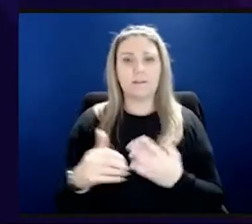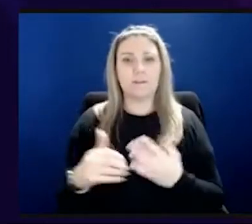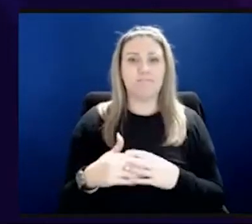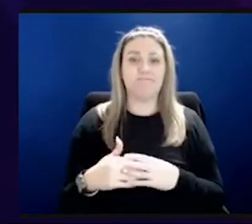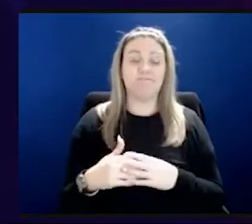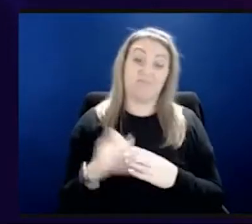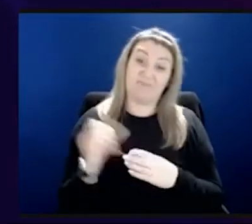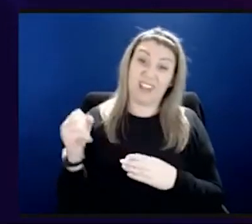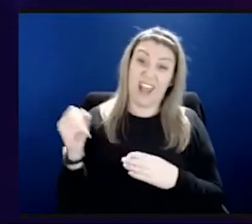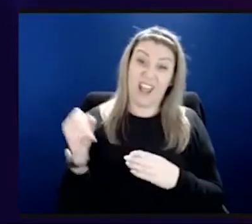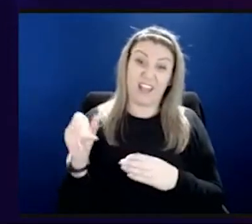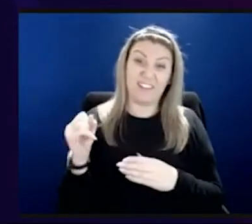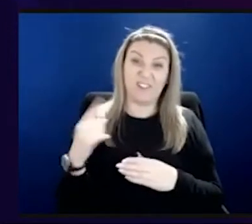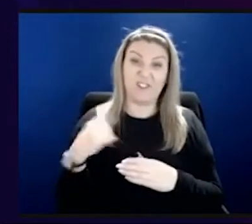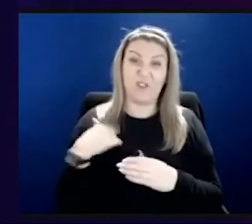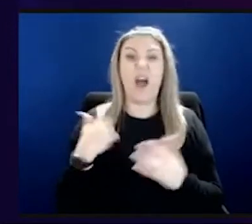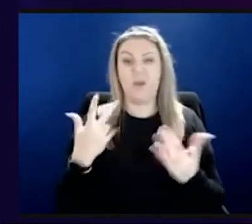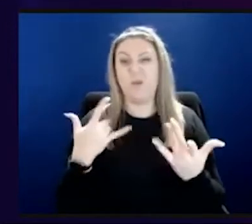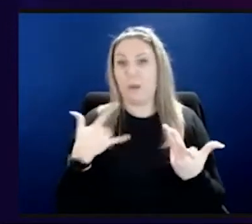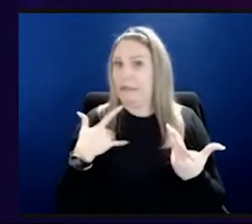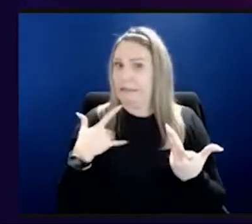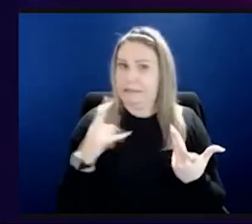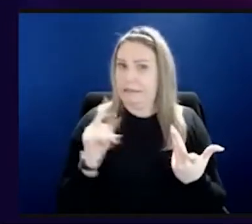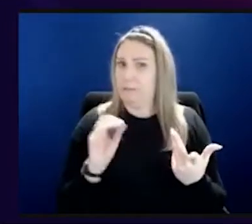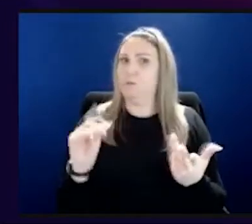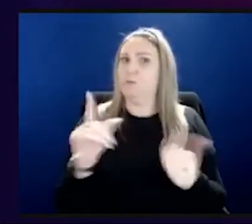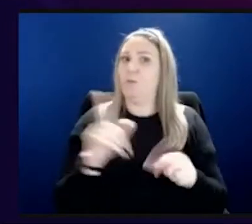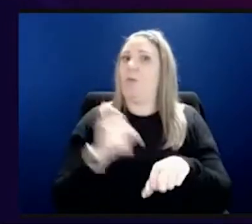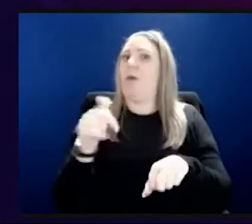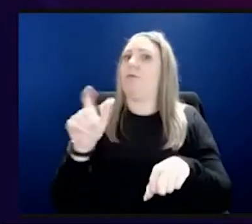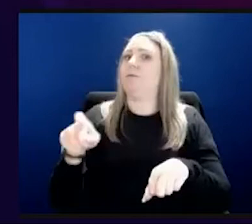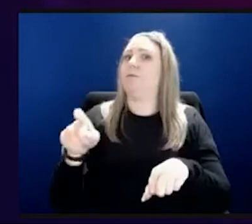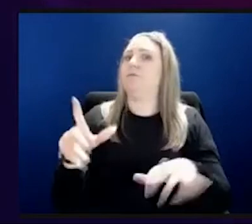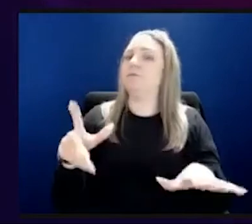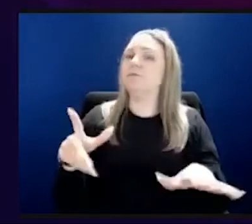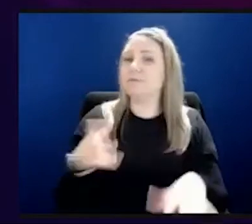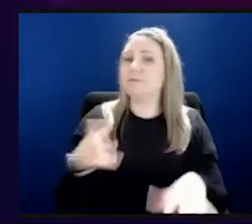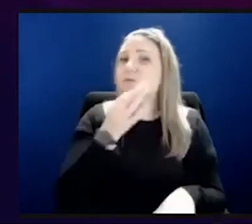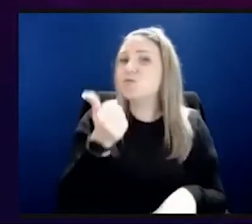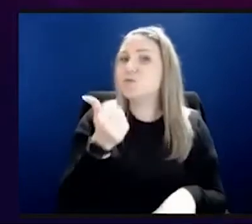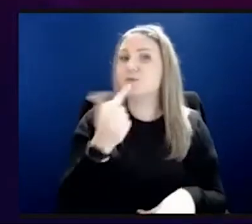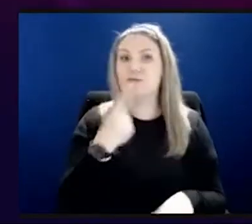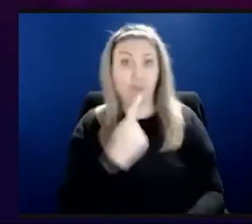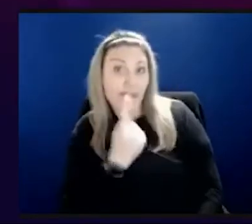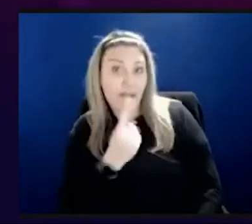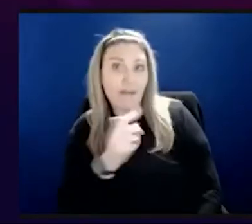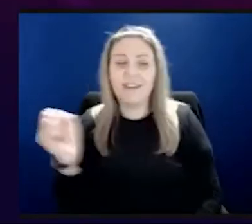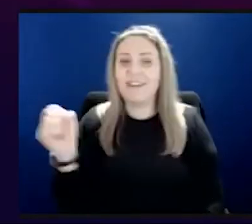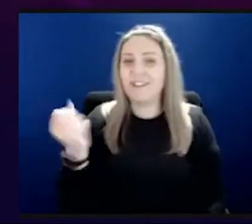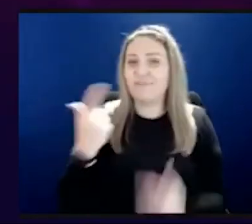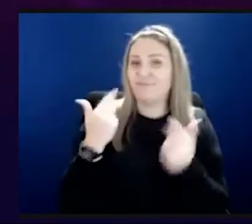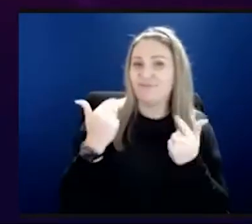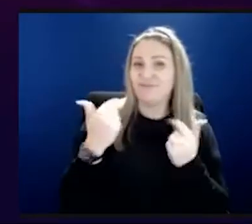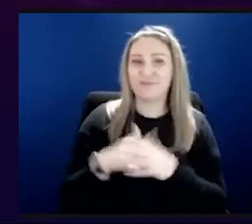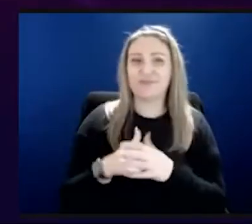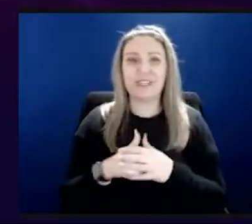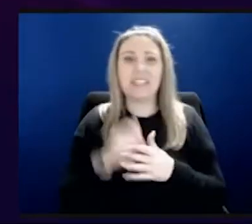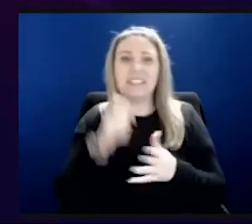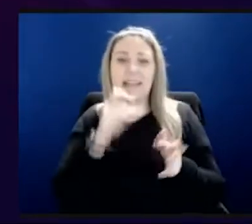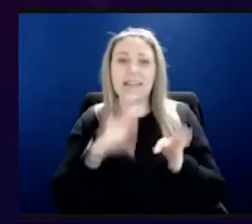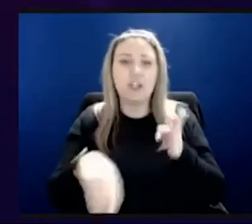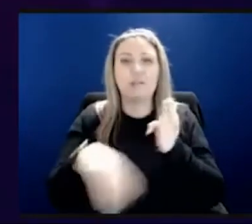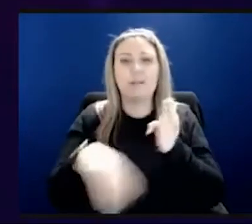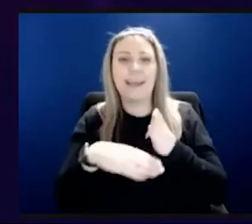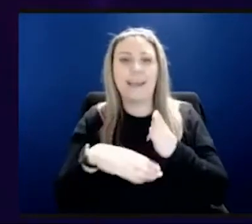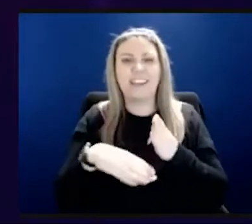so I probably waited too long. So you think those were the symptoms. It wasn't like, you know, you get kicked in the shin and you know,